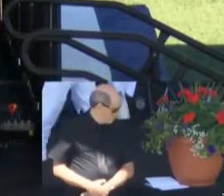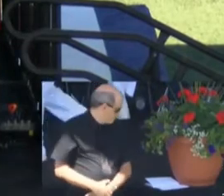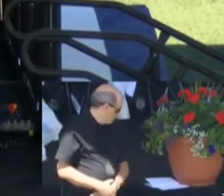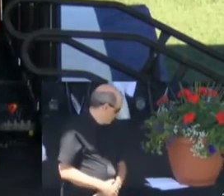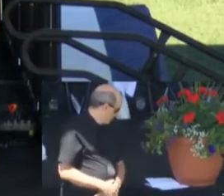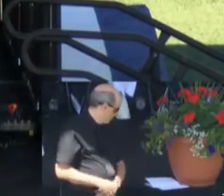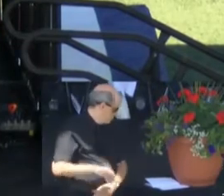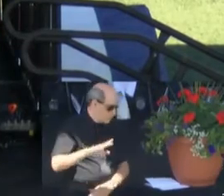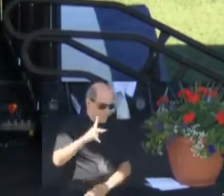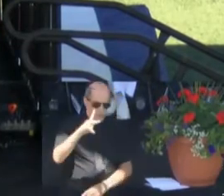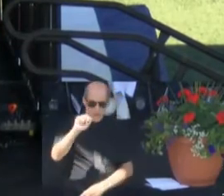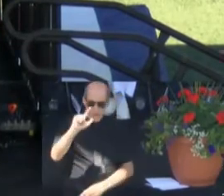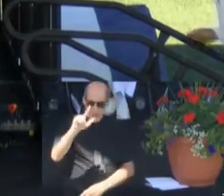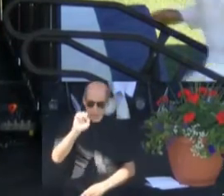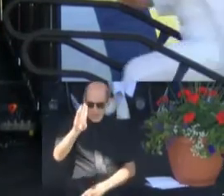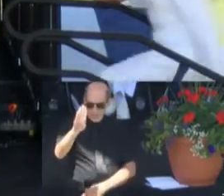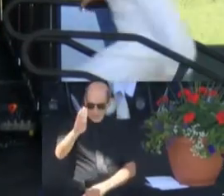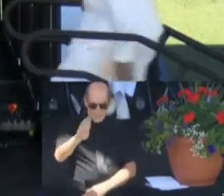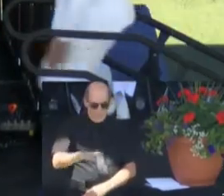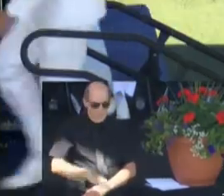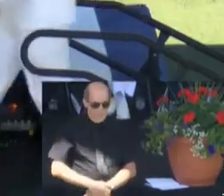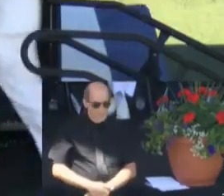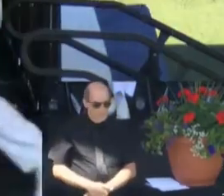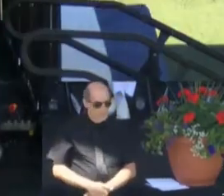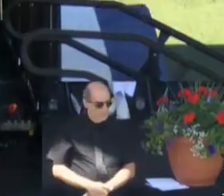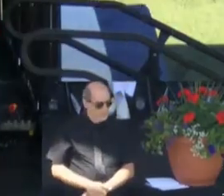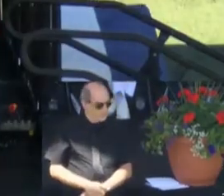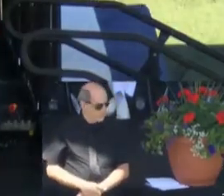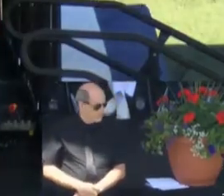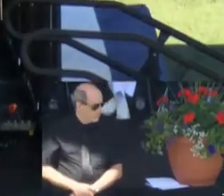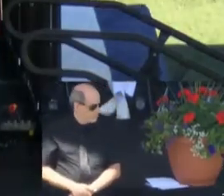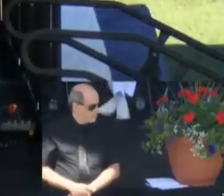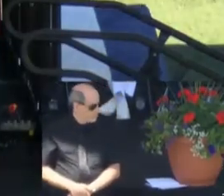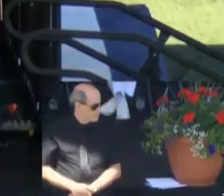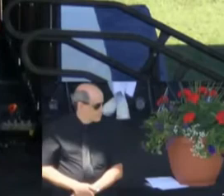Caleb Stone Clayville.